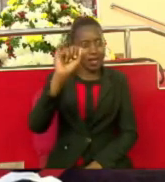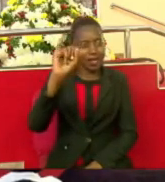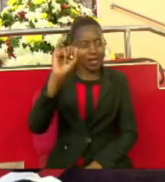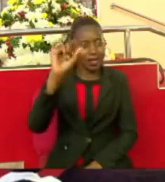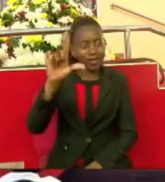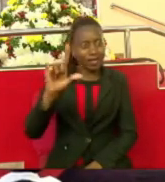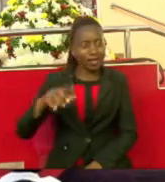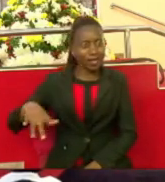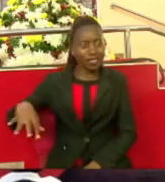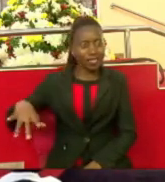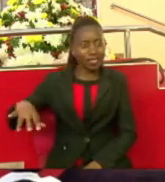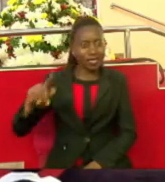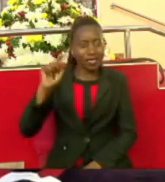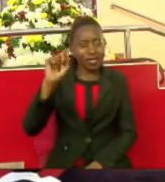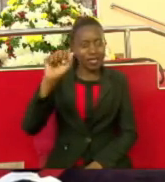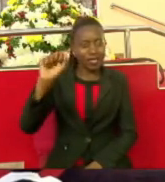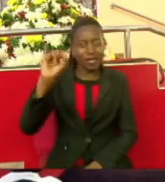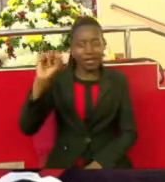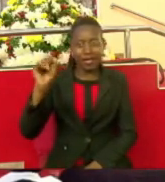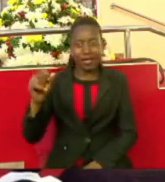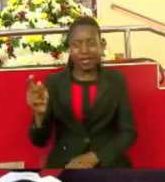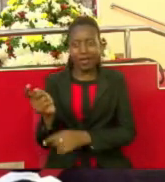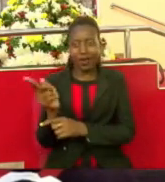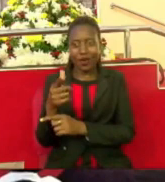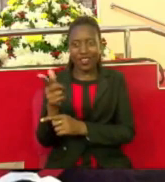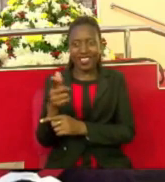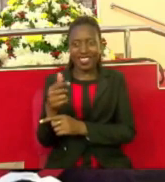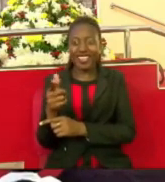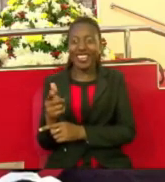I can hold a child and the child yells, screams.